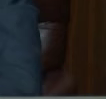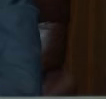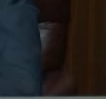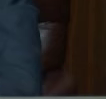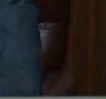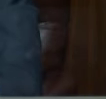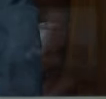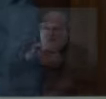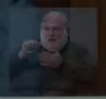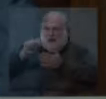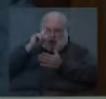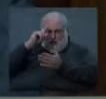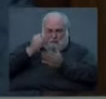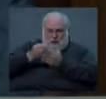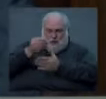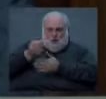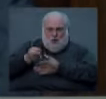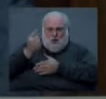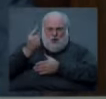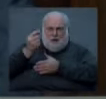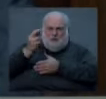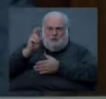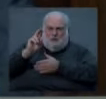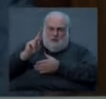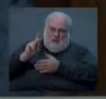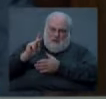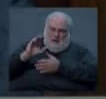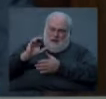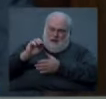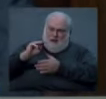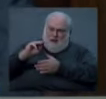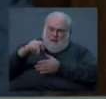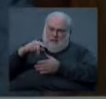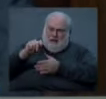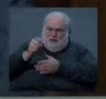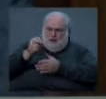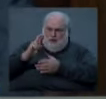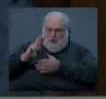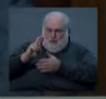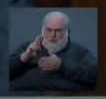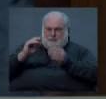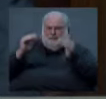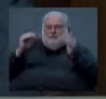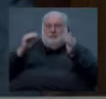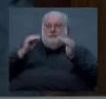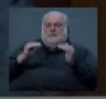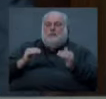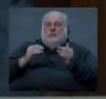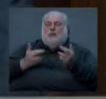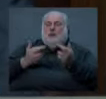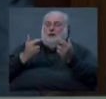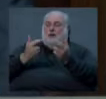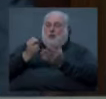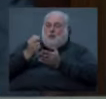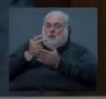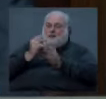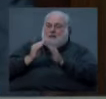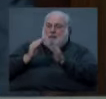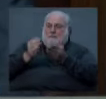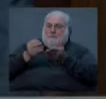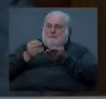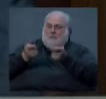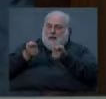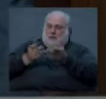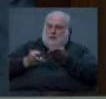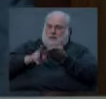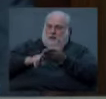$584,897 for the purchase of one BOMAC compactor for the Public Works Department and for the purposes. A resolution authorizing the city manager to